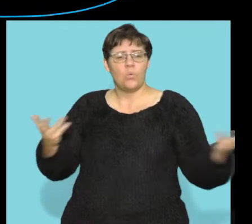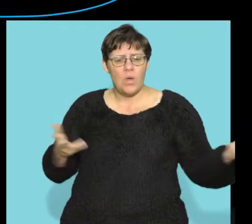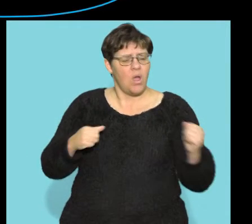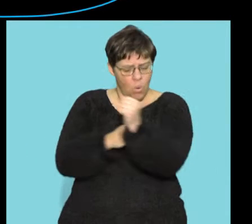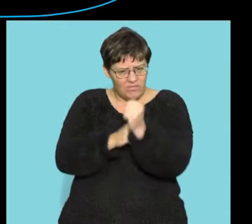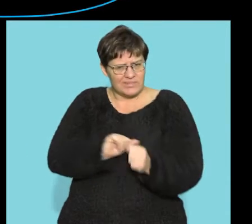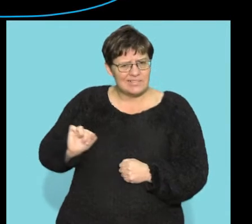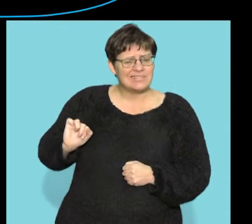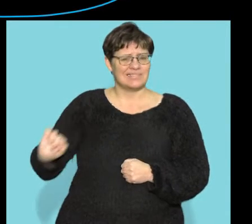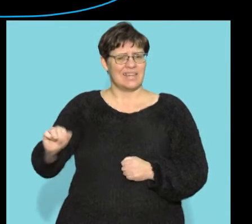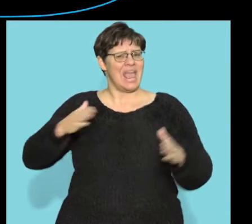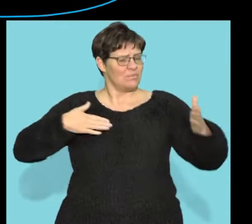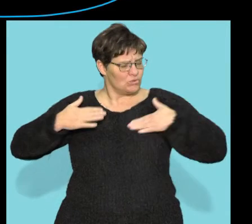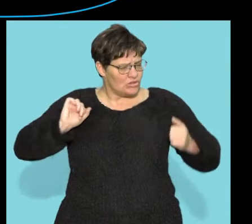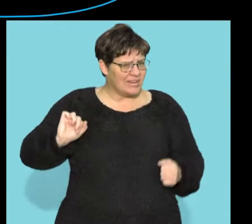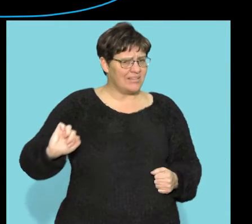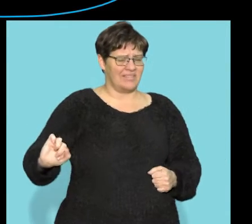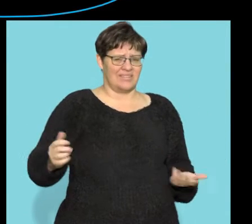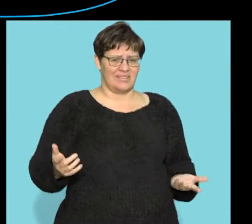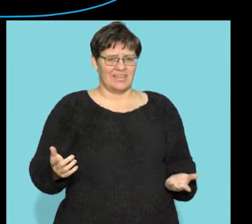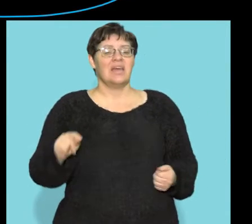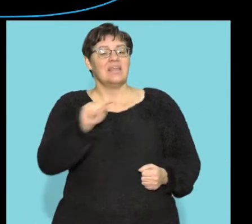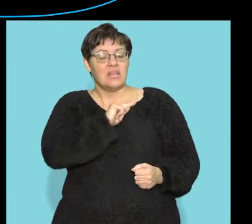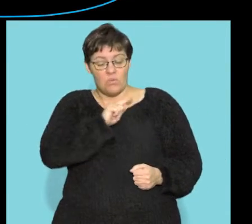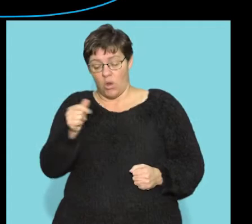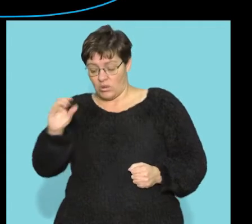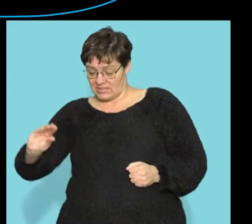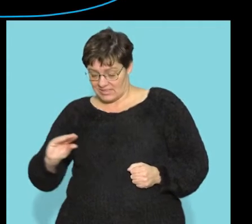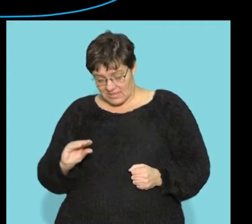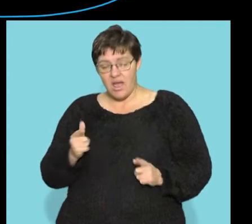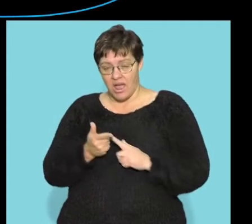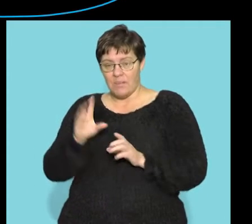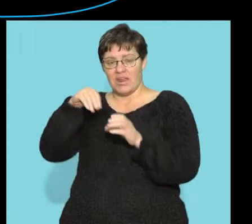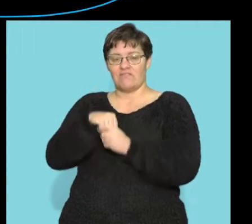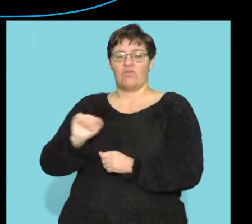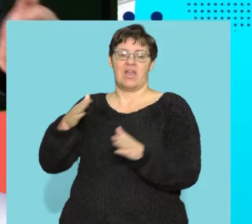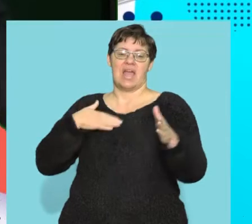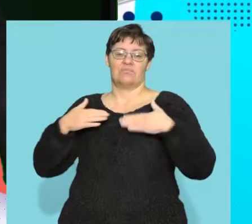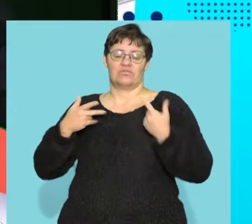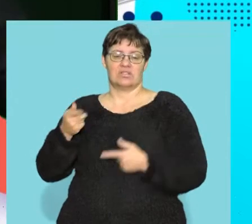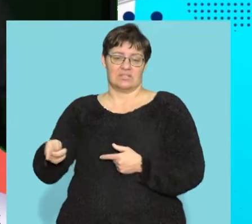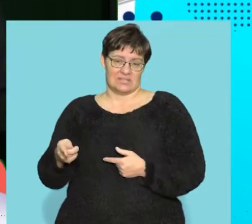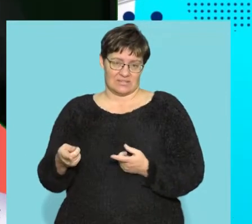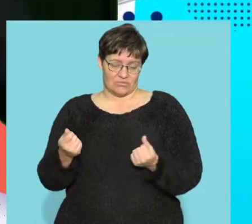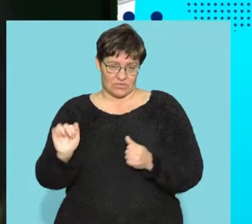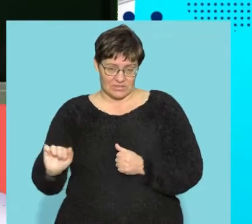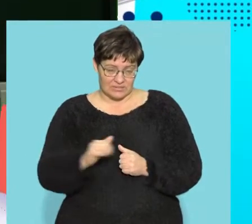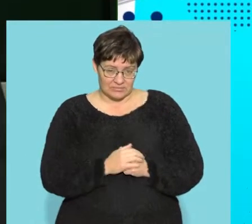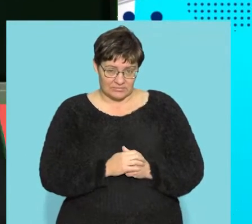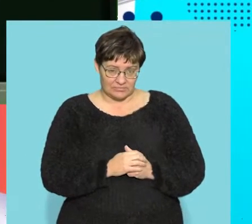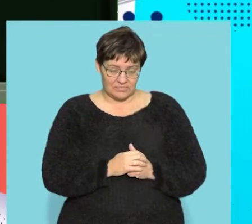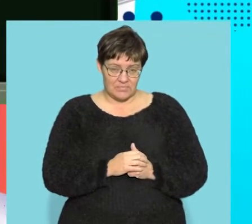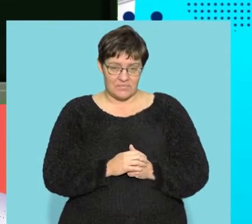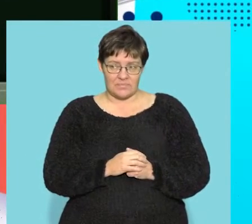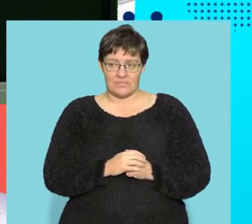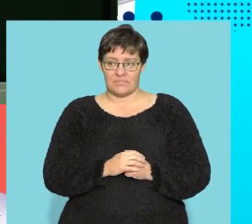office. It's part of administration. Therefore, that cost component would fall part of your administration cost